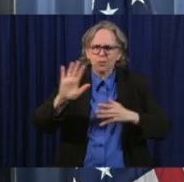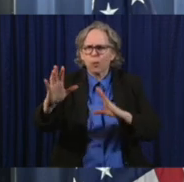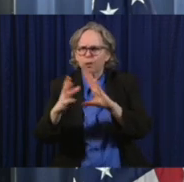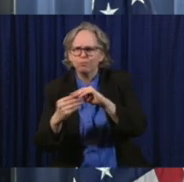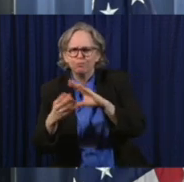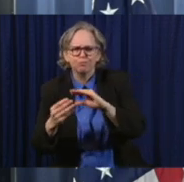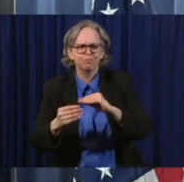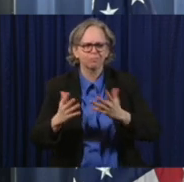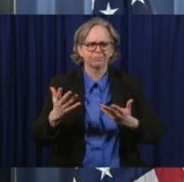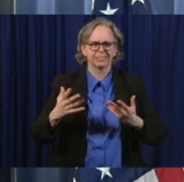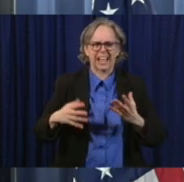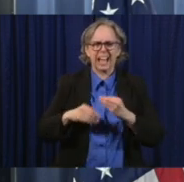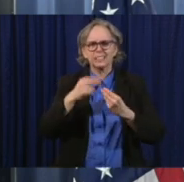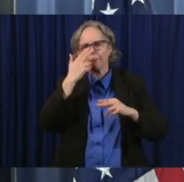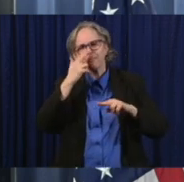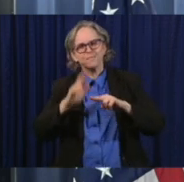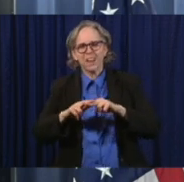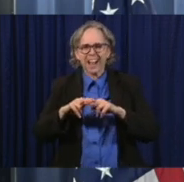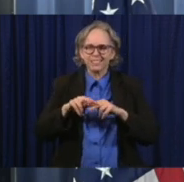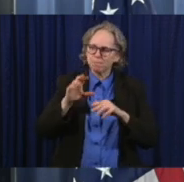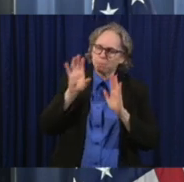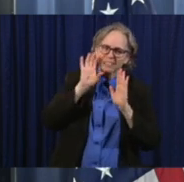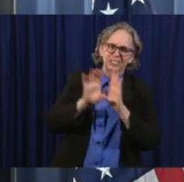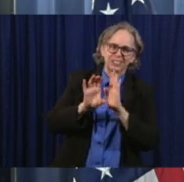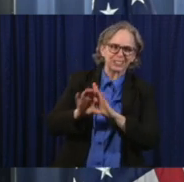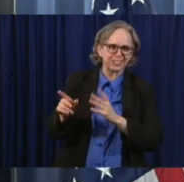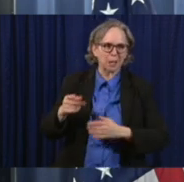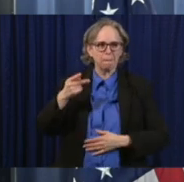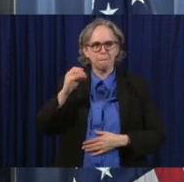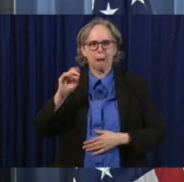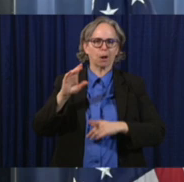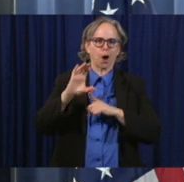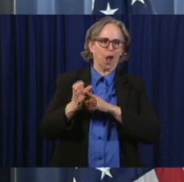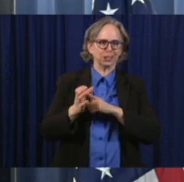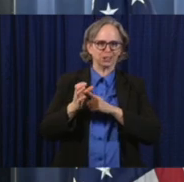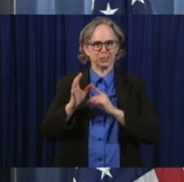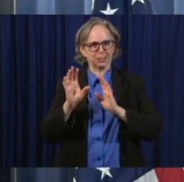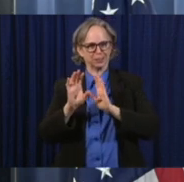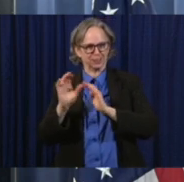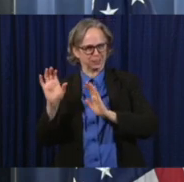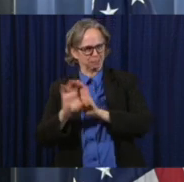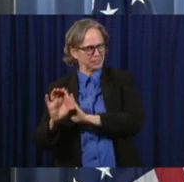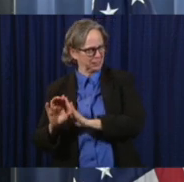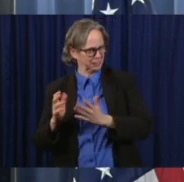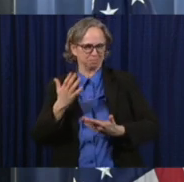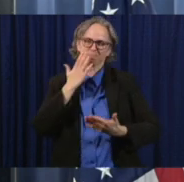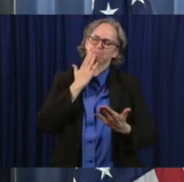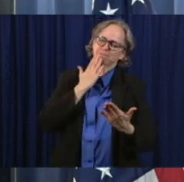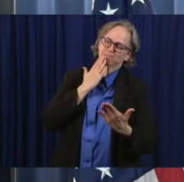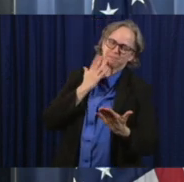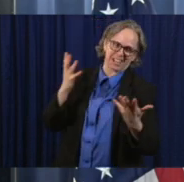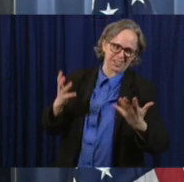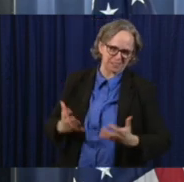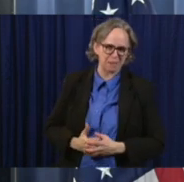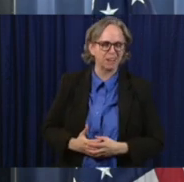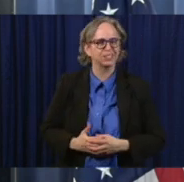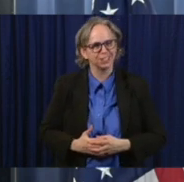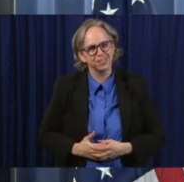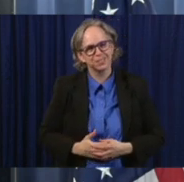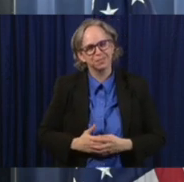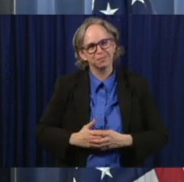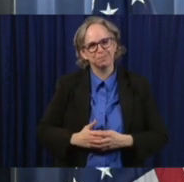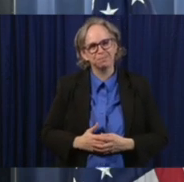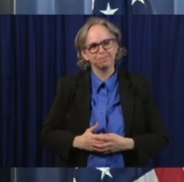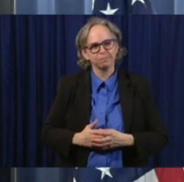bit of fun and pop culture to the COVID-19 precautions. So thank you very, very much.